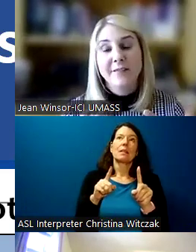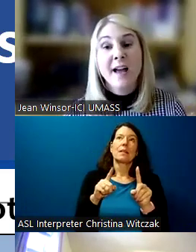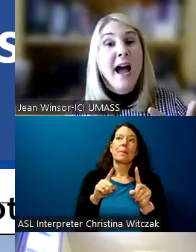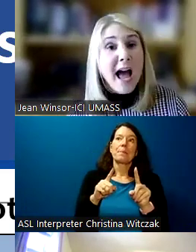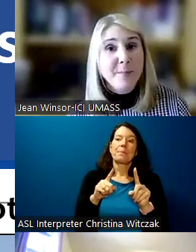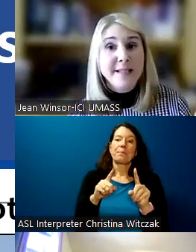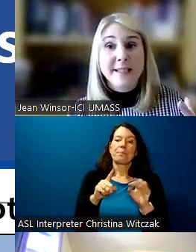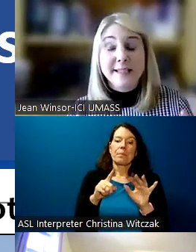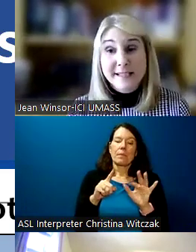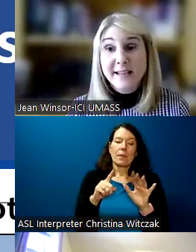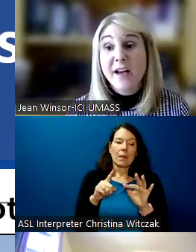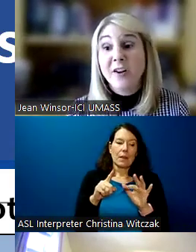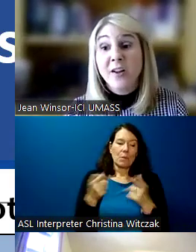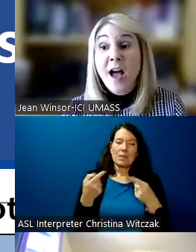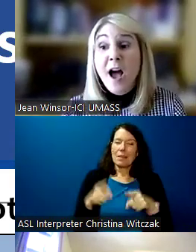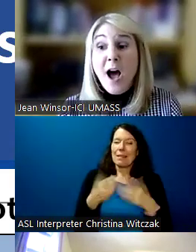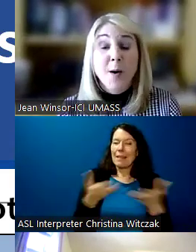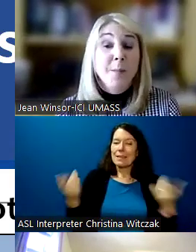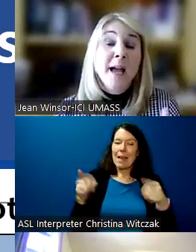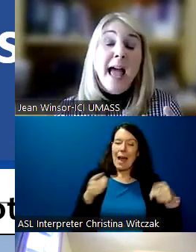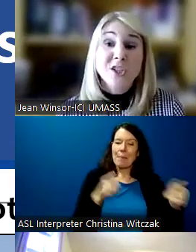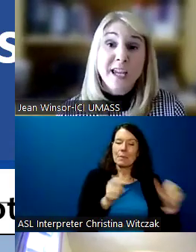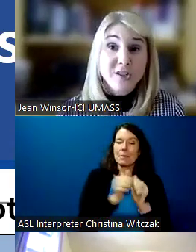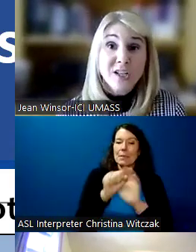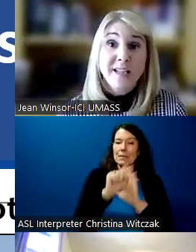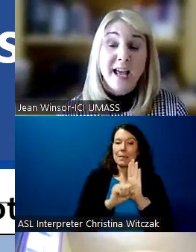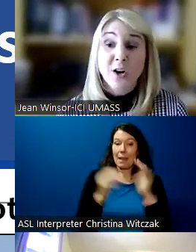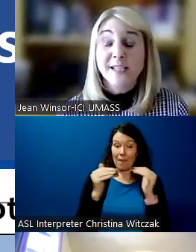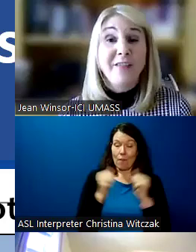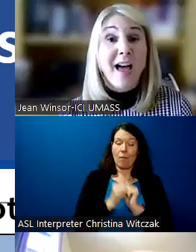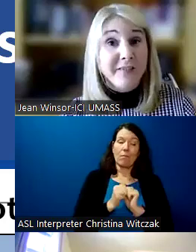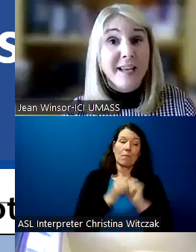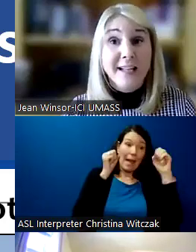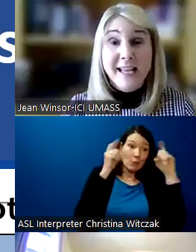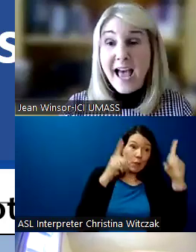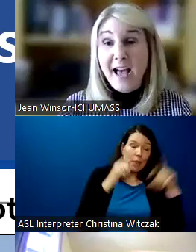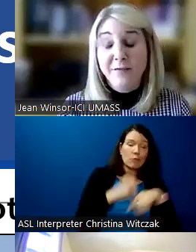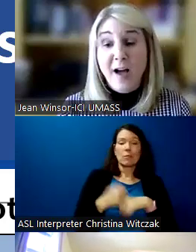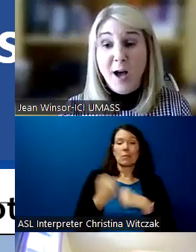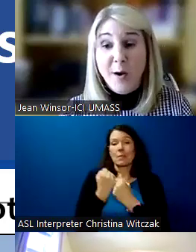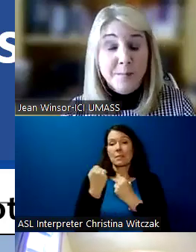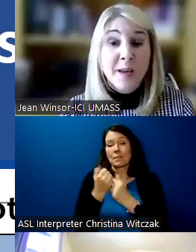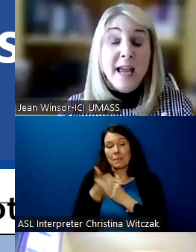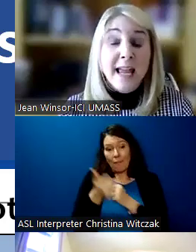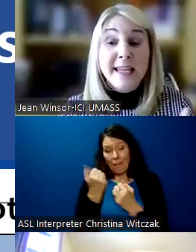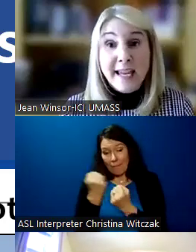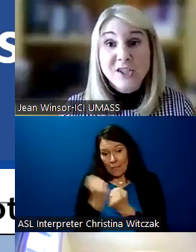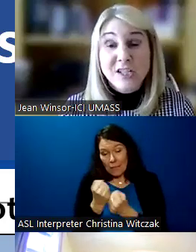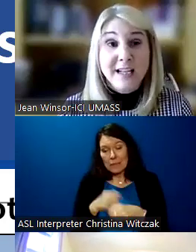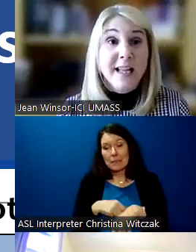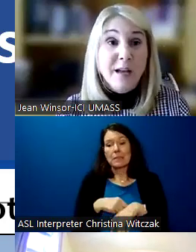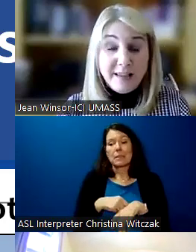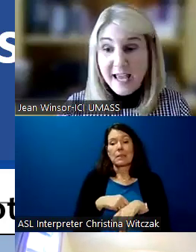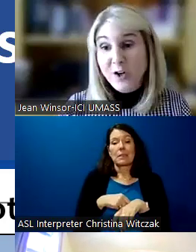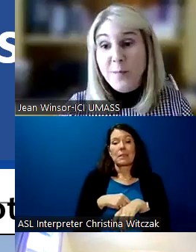that have happened at the state level, education that our self-advocates have engaged